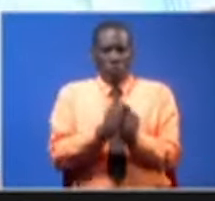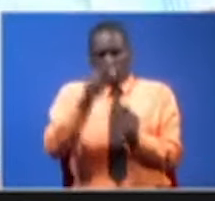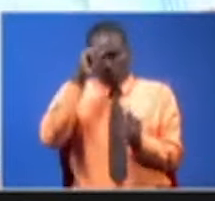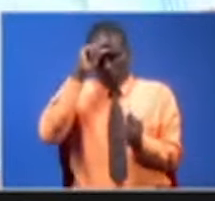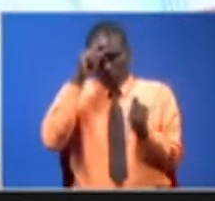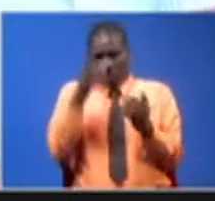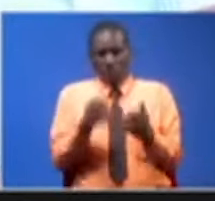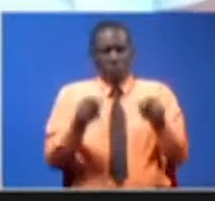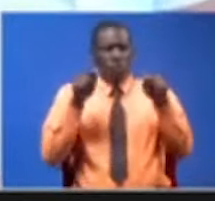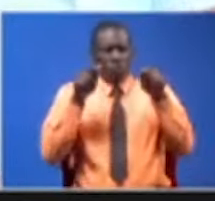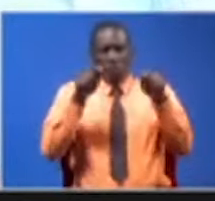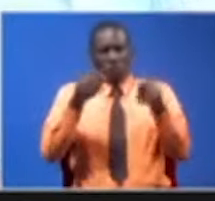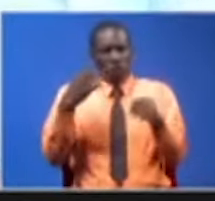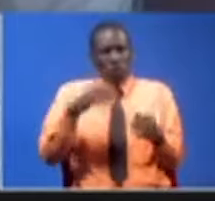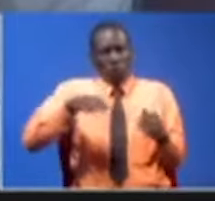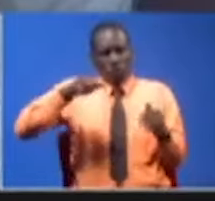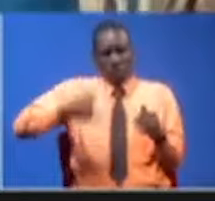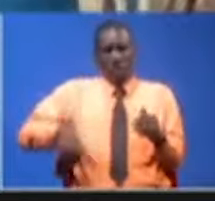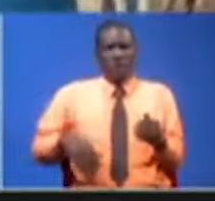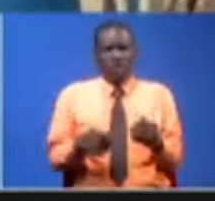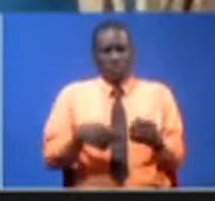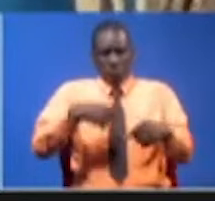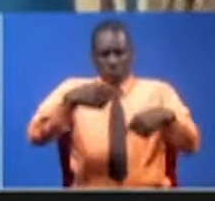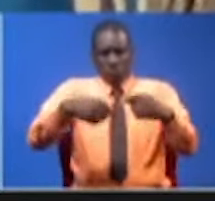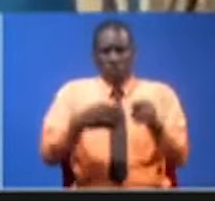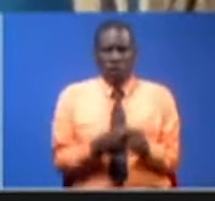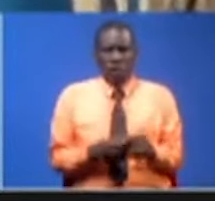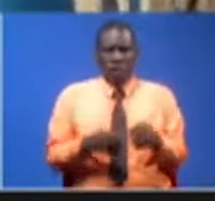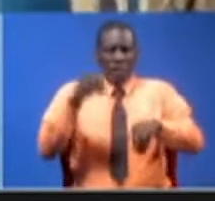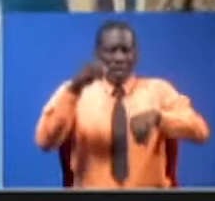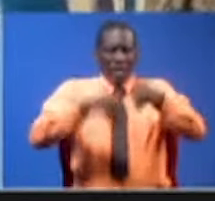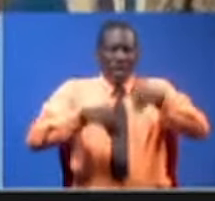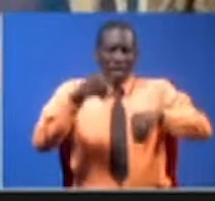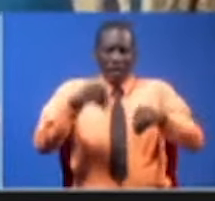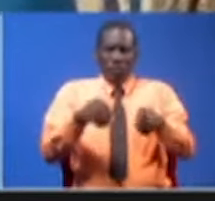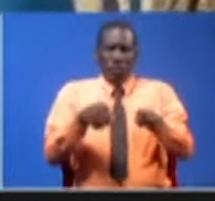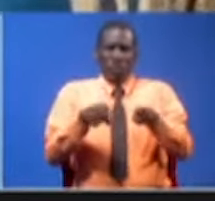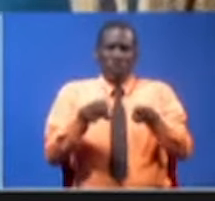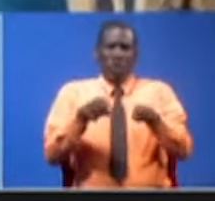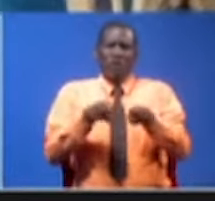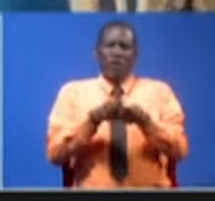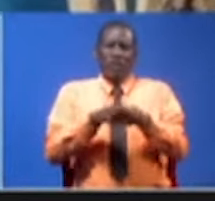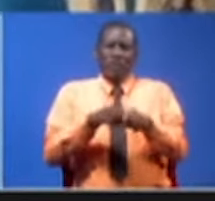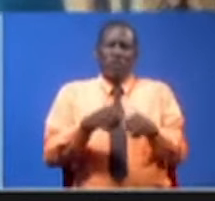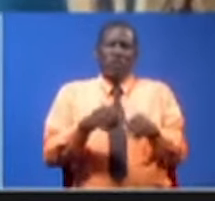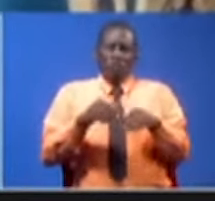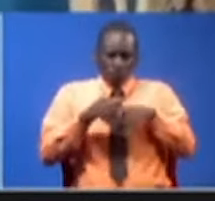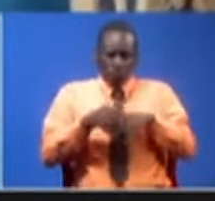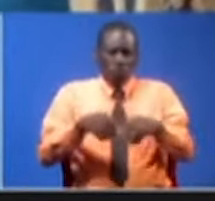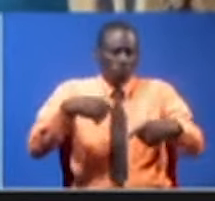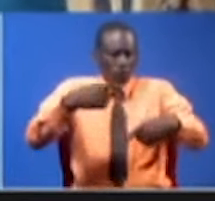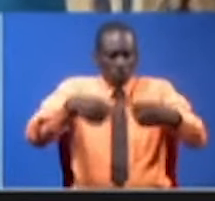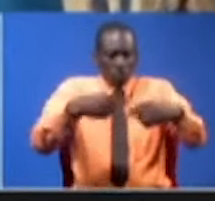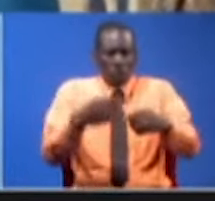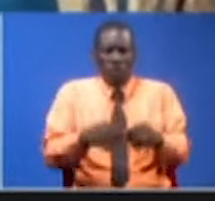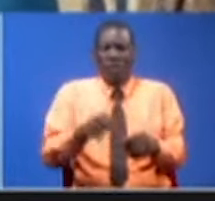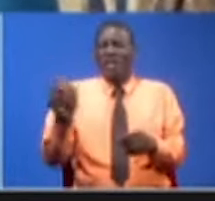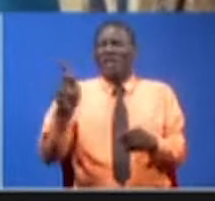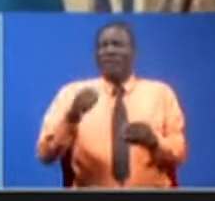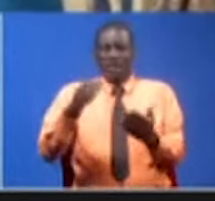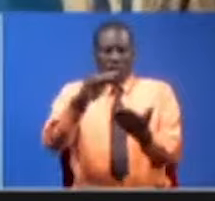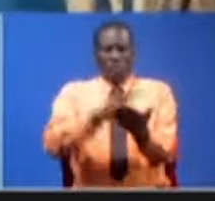facing criticism over delaying the process. An election is as credible as a process. Kirigira report